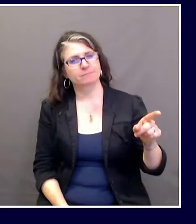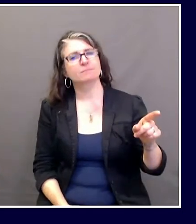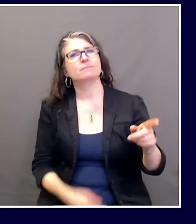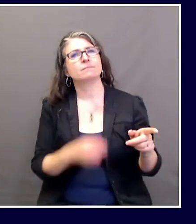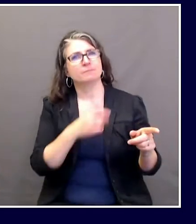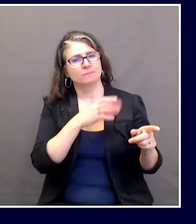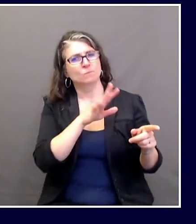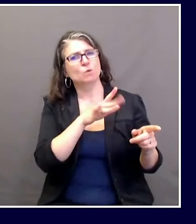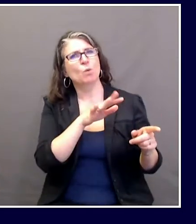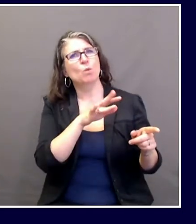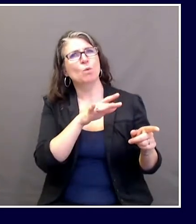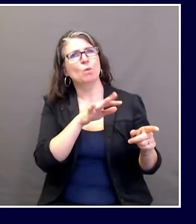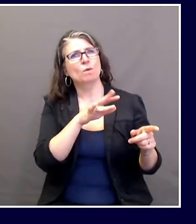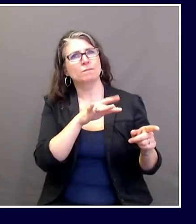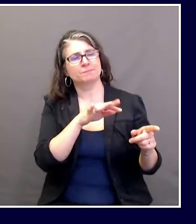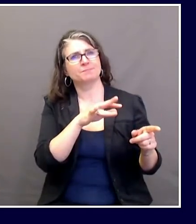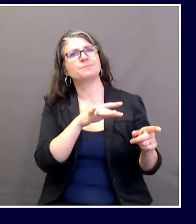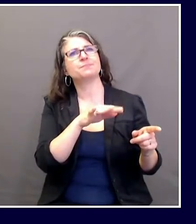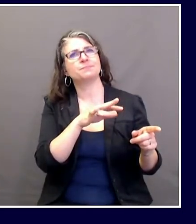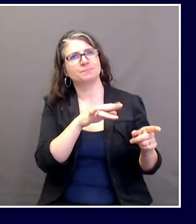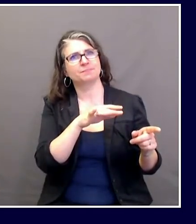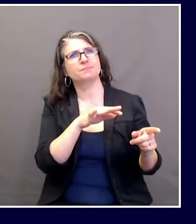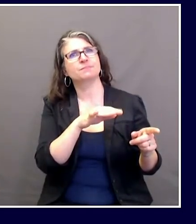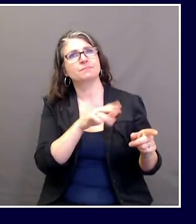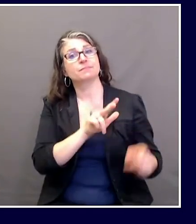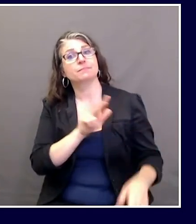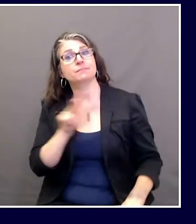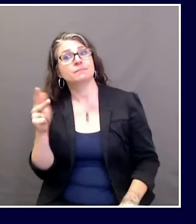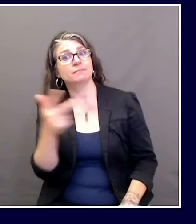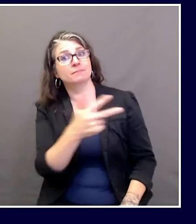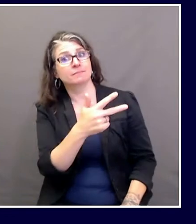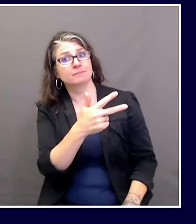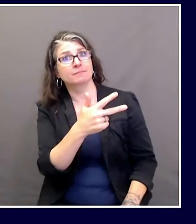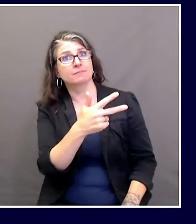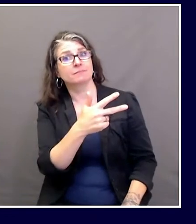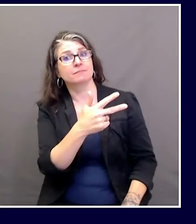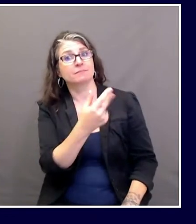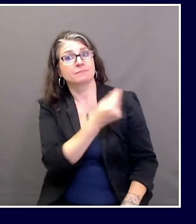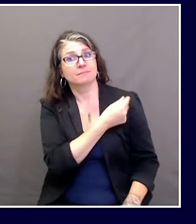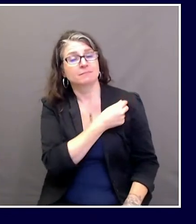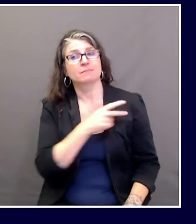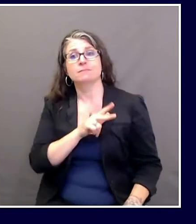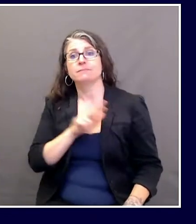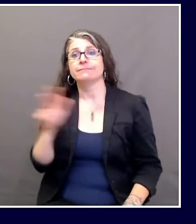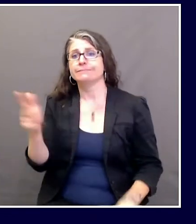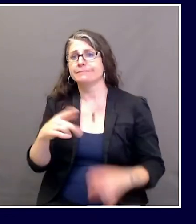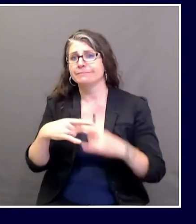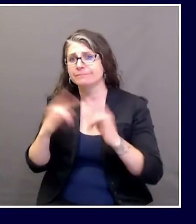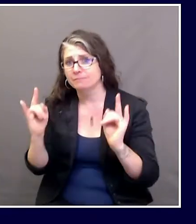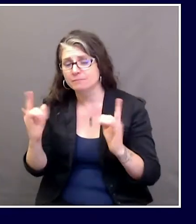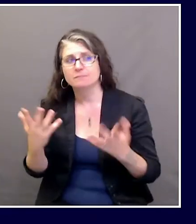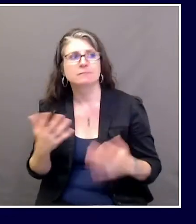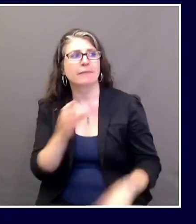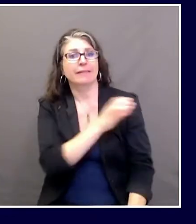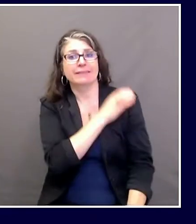vaccinations in general, is the state considering any sort of PR